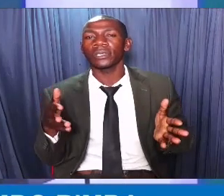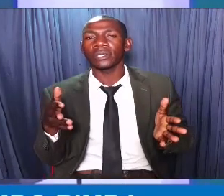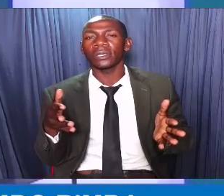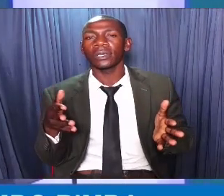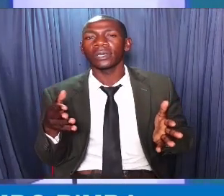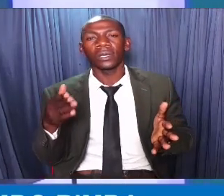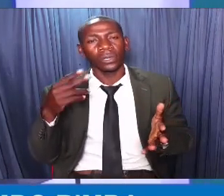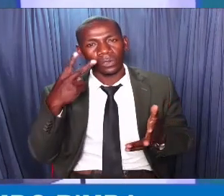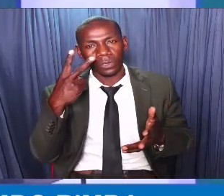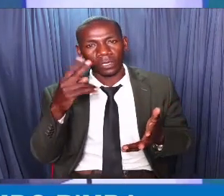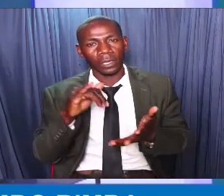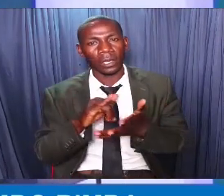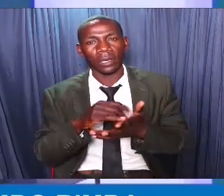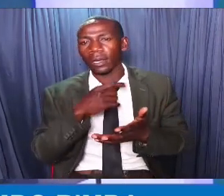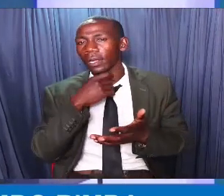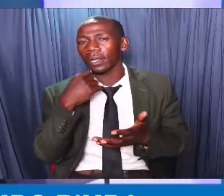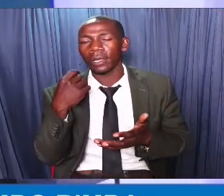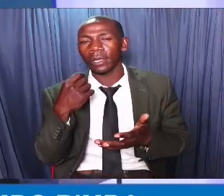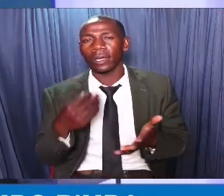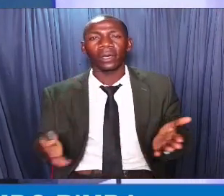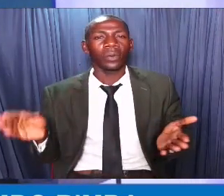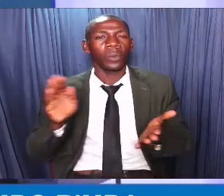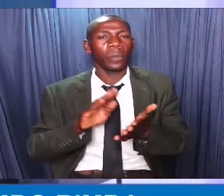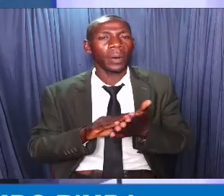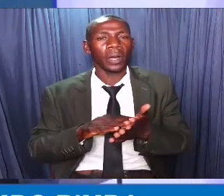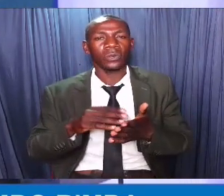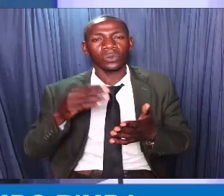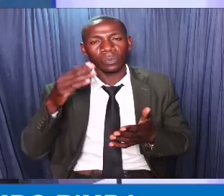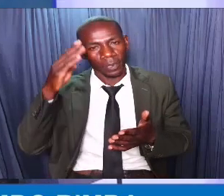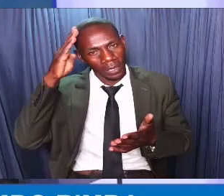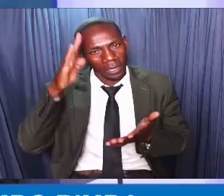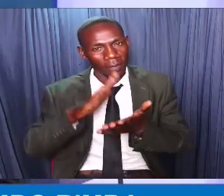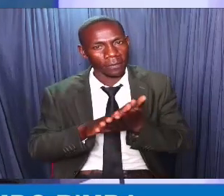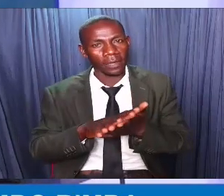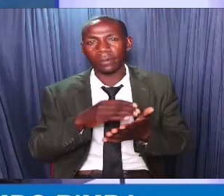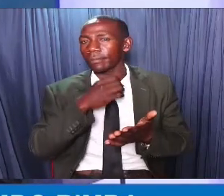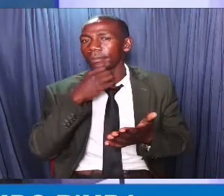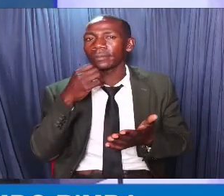apostles, you saw them to be liars. Today you've gone back to believe in them.